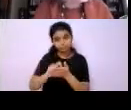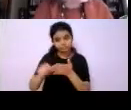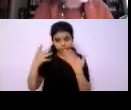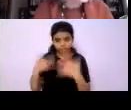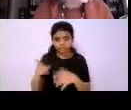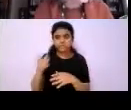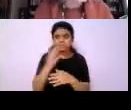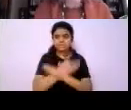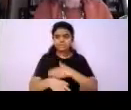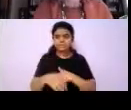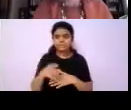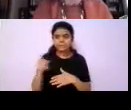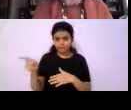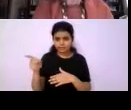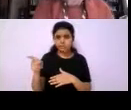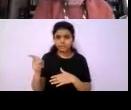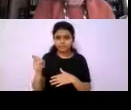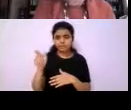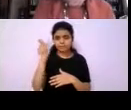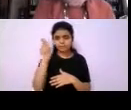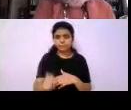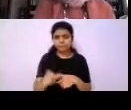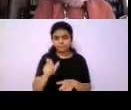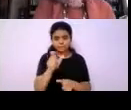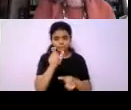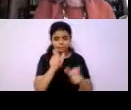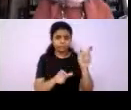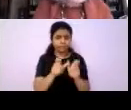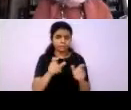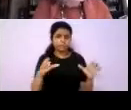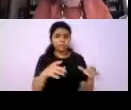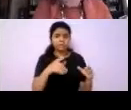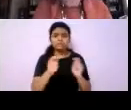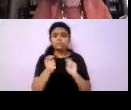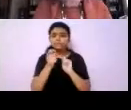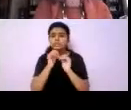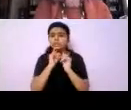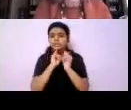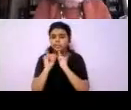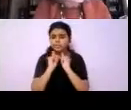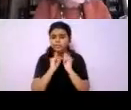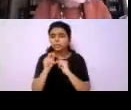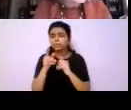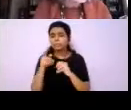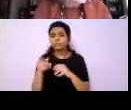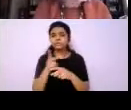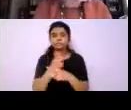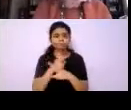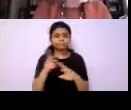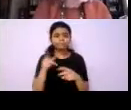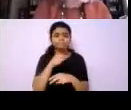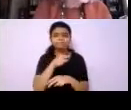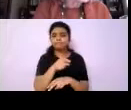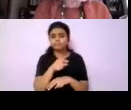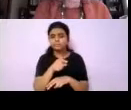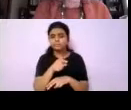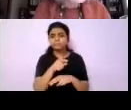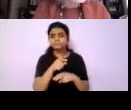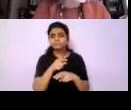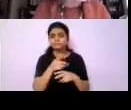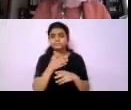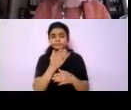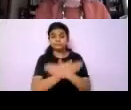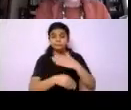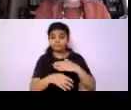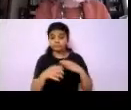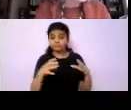disabled person. Drawing on interviews she had separately with carers as well as with disabled